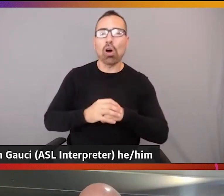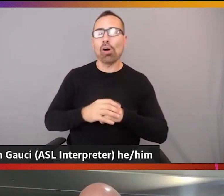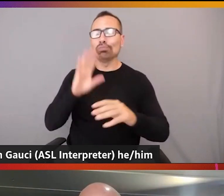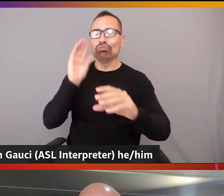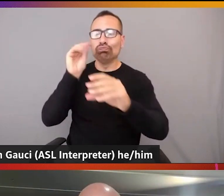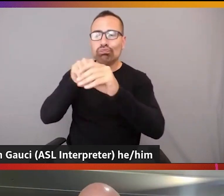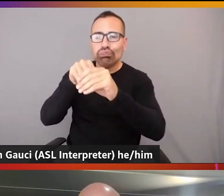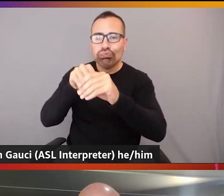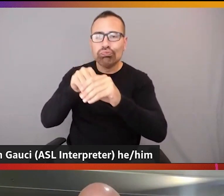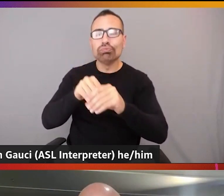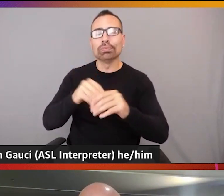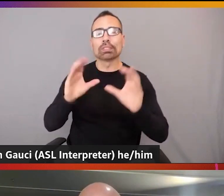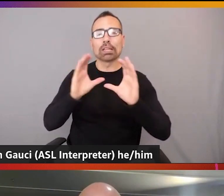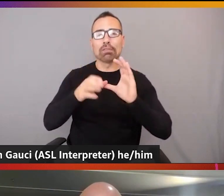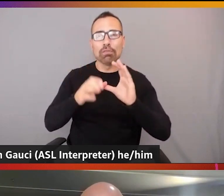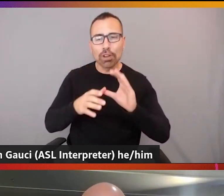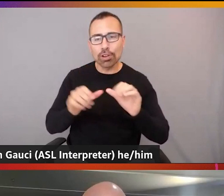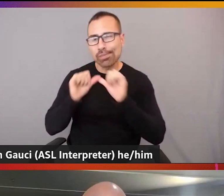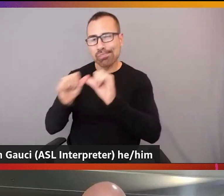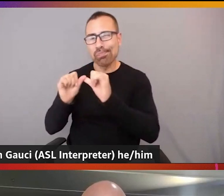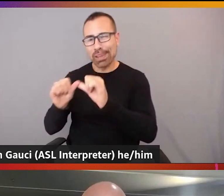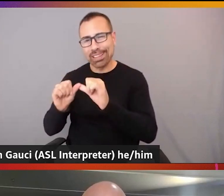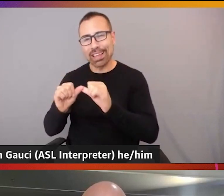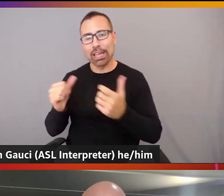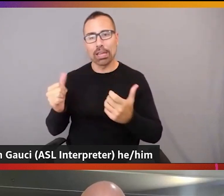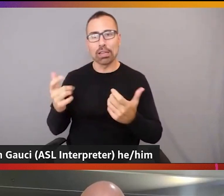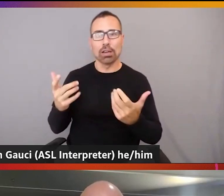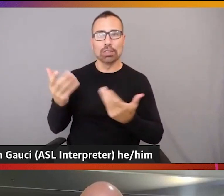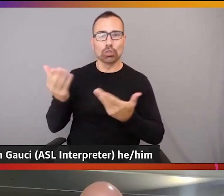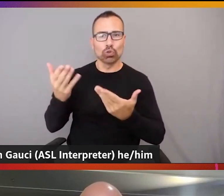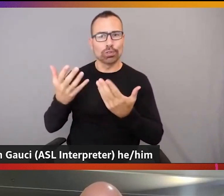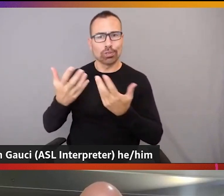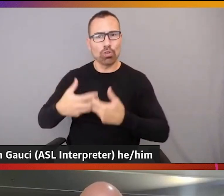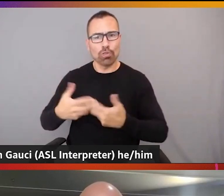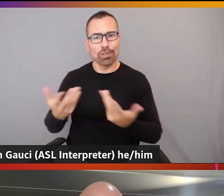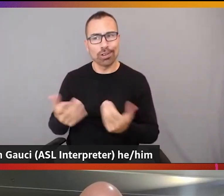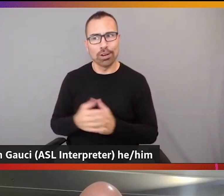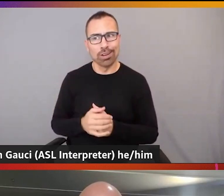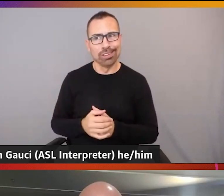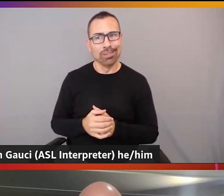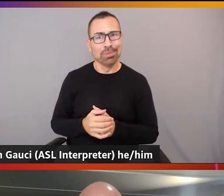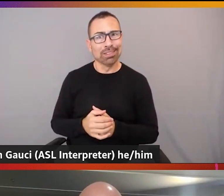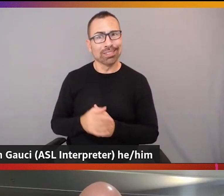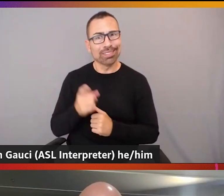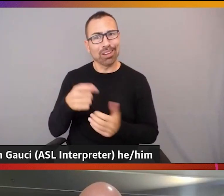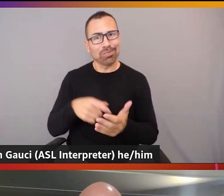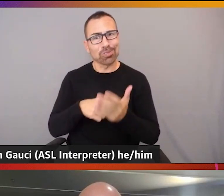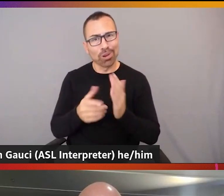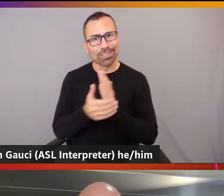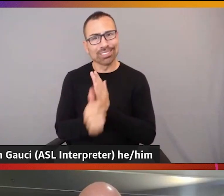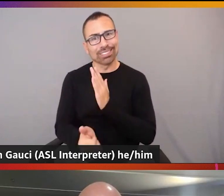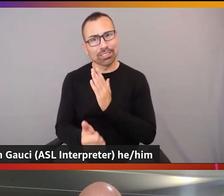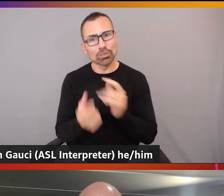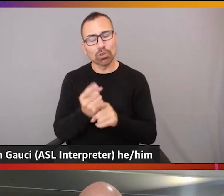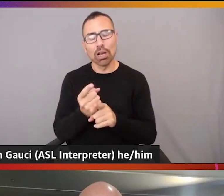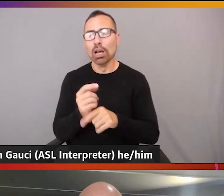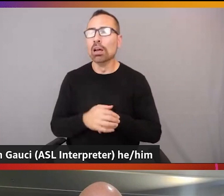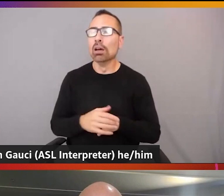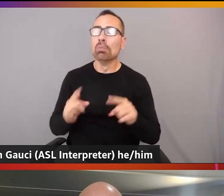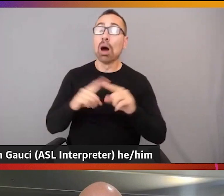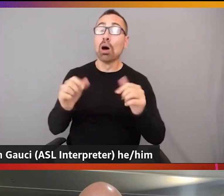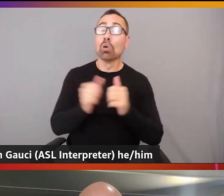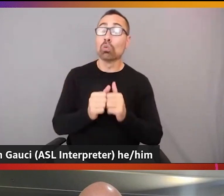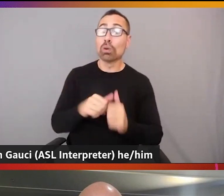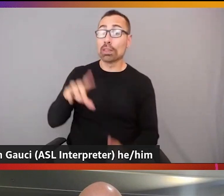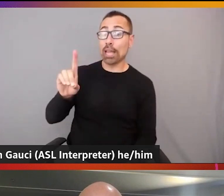There's I wouldn't say there's a black art to it, but there's definitely a set of skills that are needed. But with the database migration,